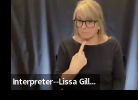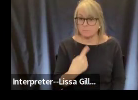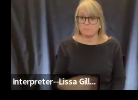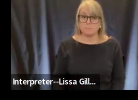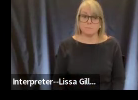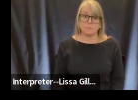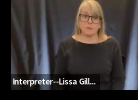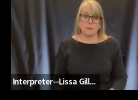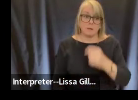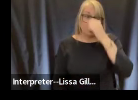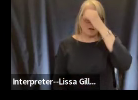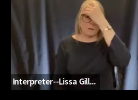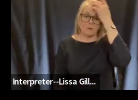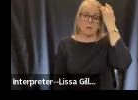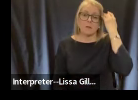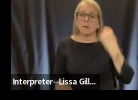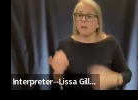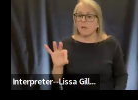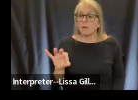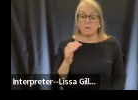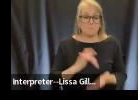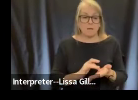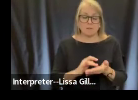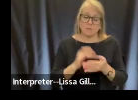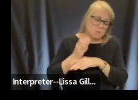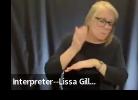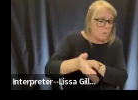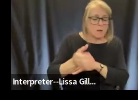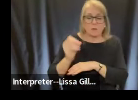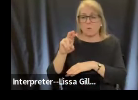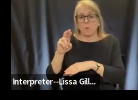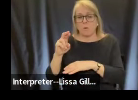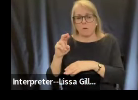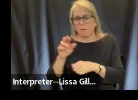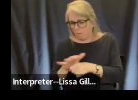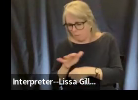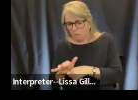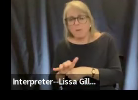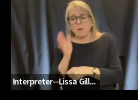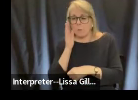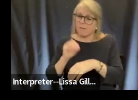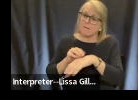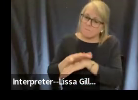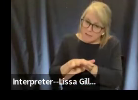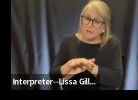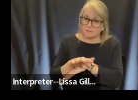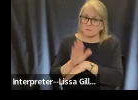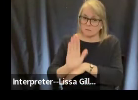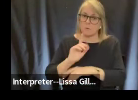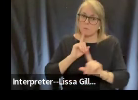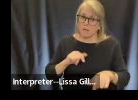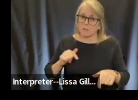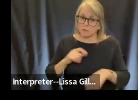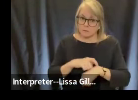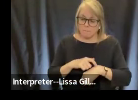Having any kind of over or under medication can cause, health effects that will affect your reaction.